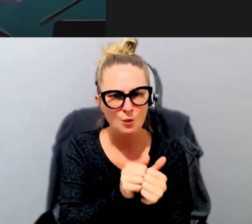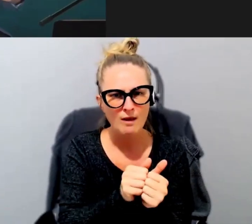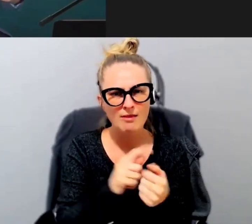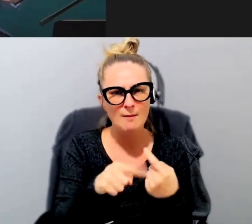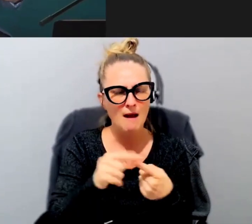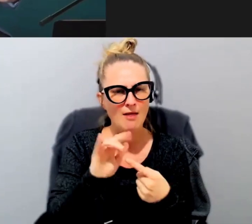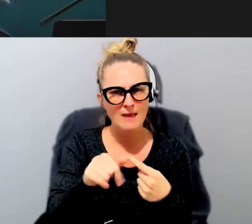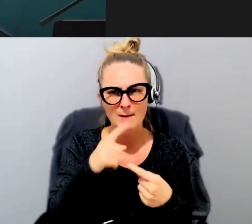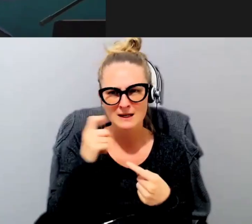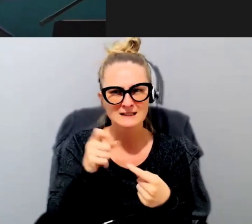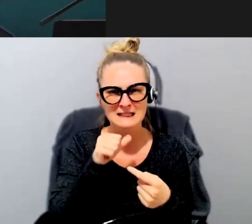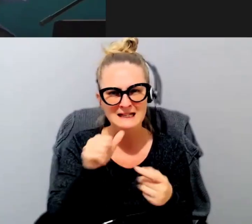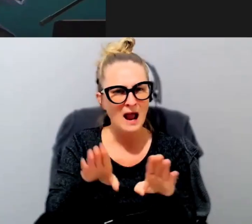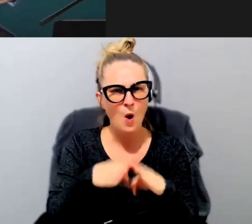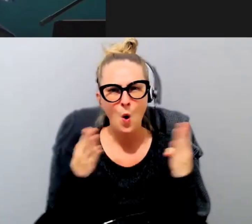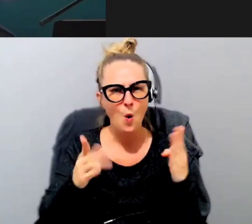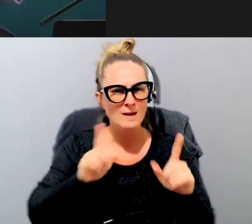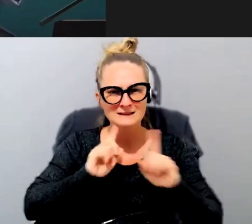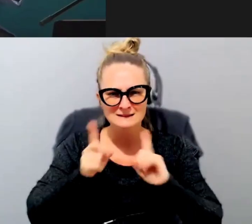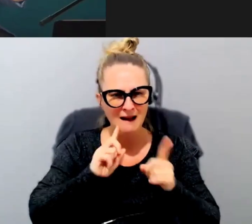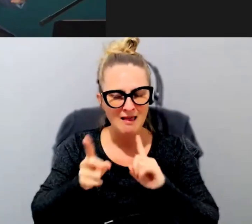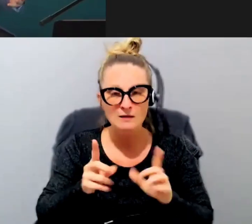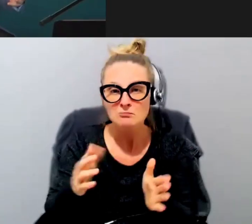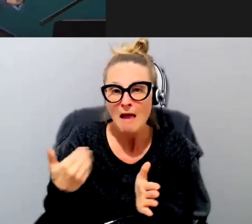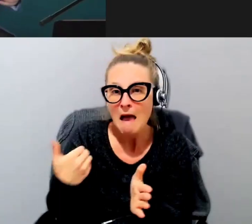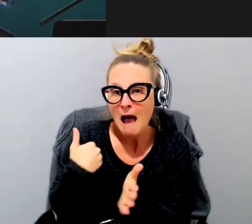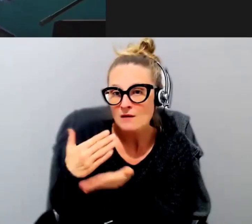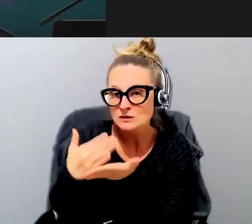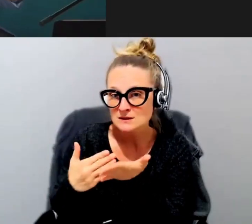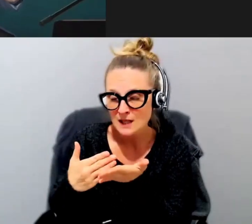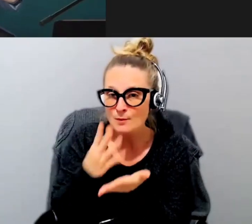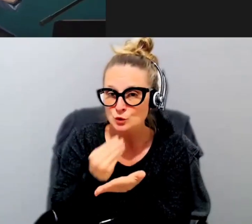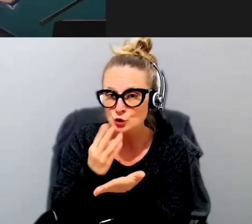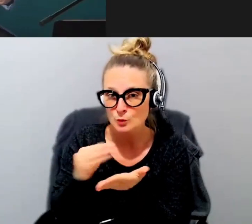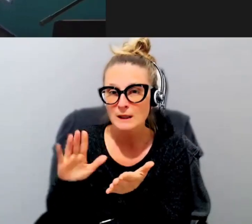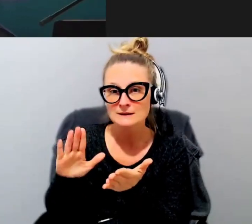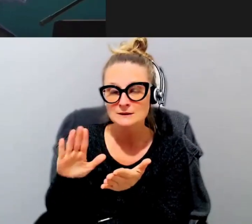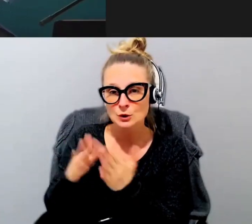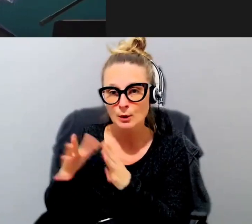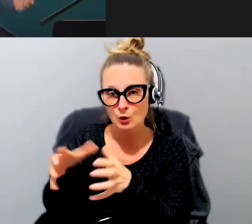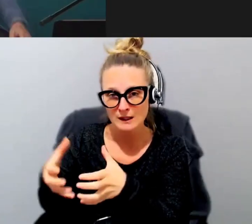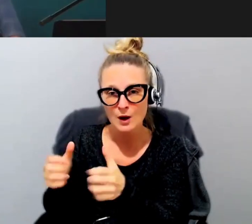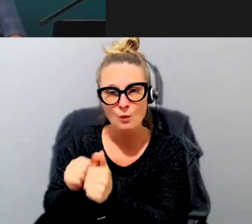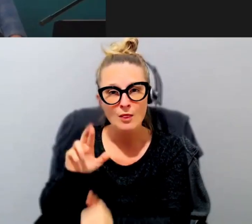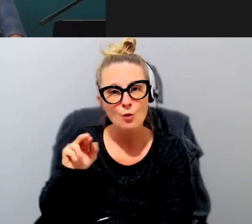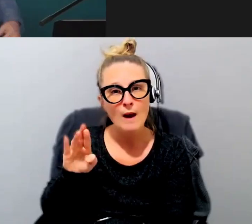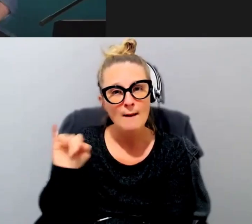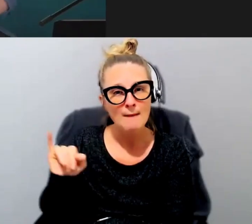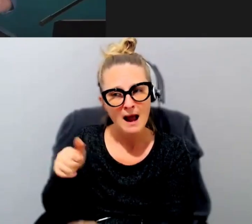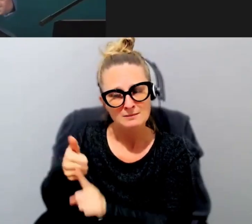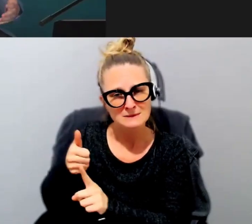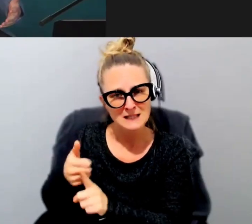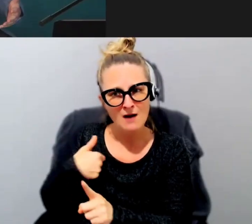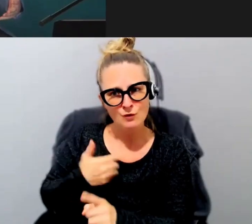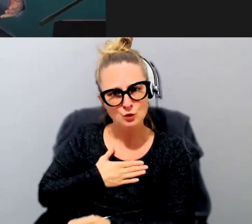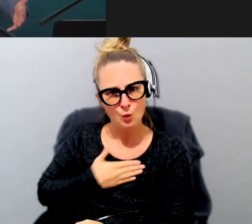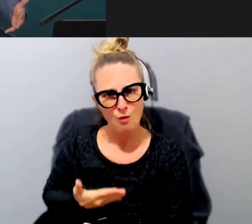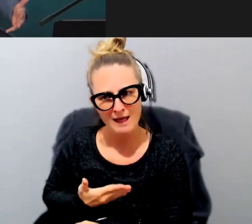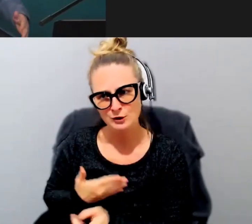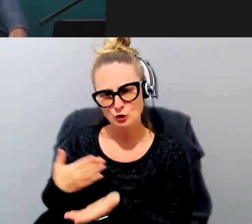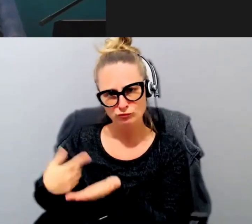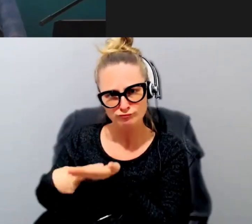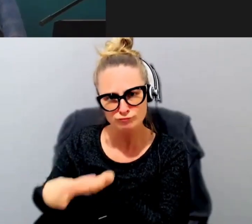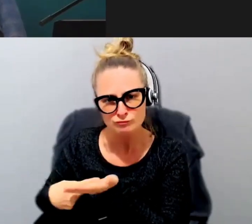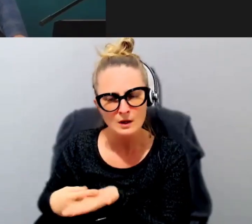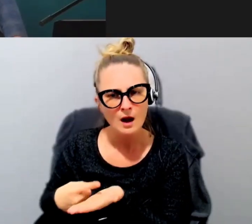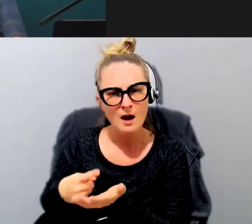open dialogue that I think does exist in certain Jewish communities with a rabbi who is willing to have those conversations. I didn't feel like that was open to